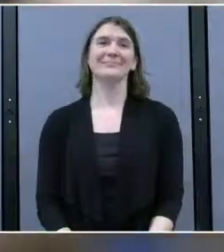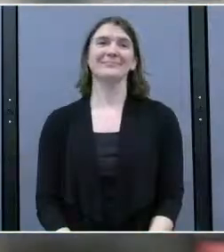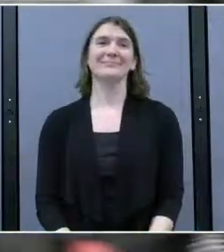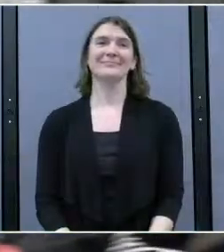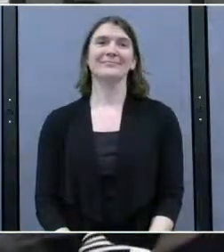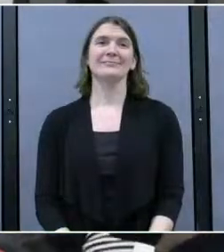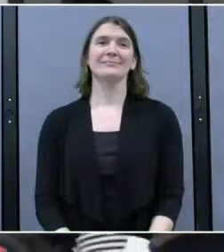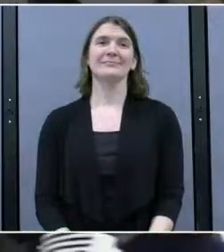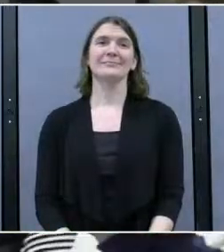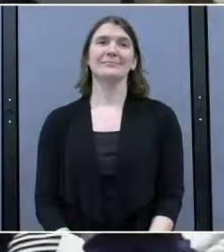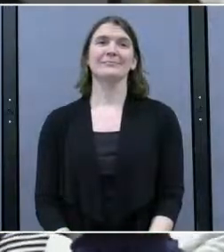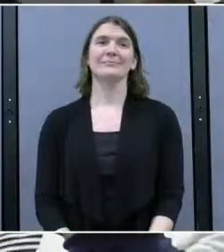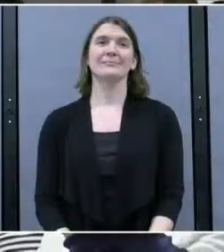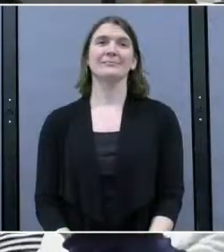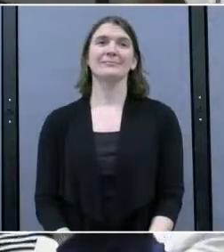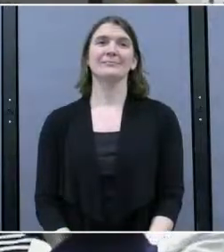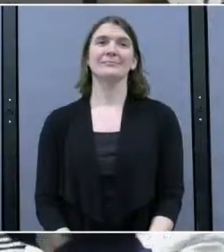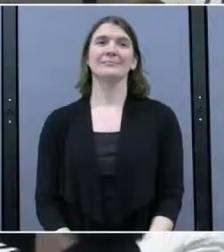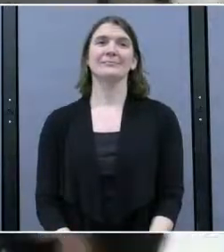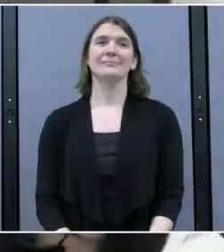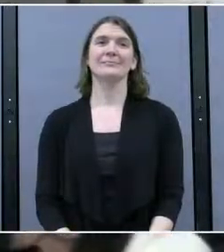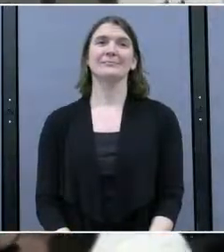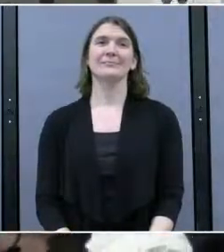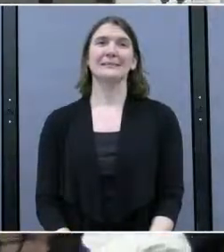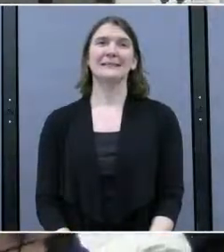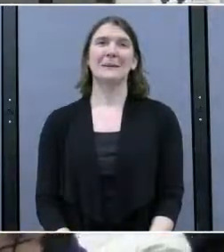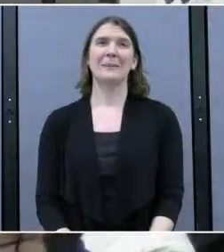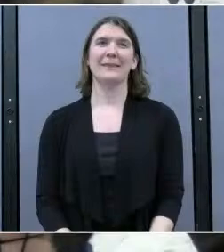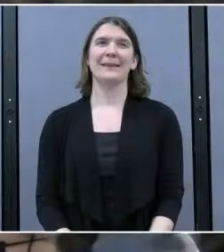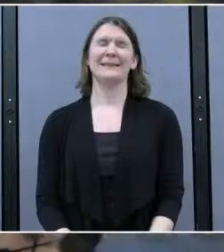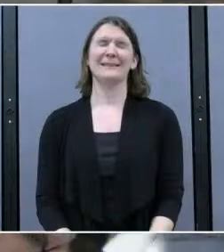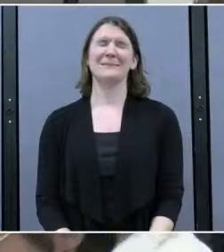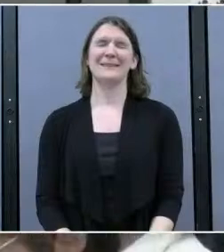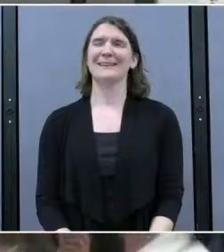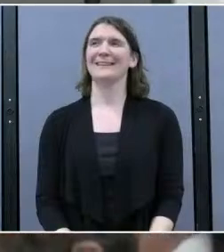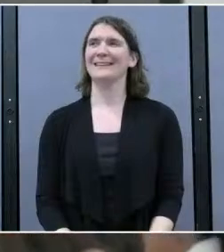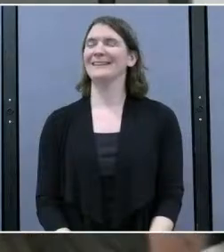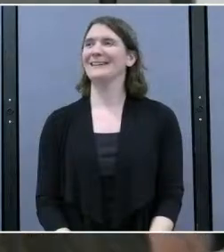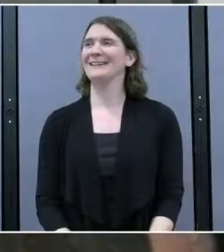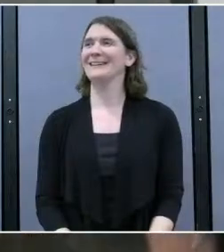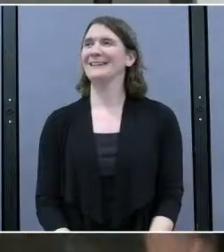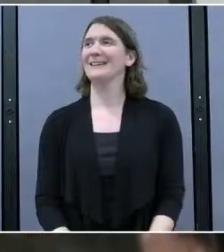Anyone who wishes to is more than welcome as well to come to this standing microphone.